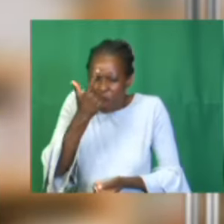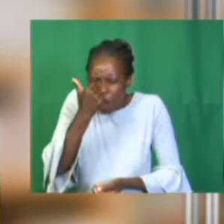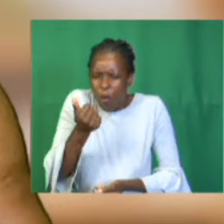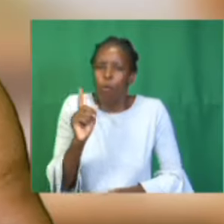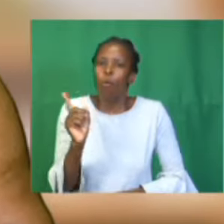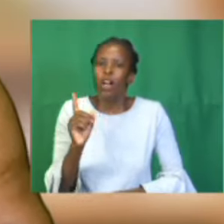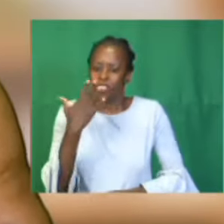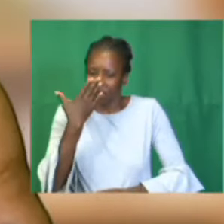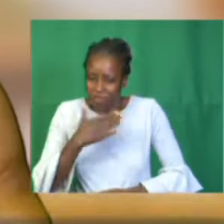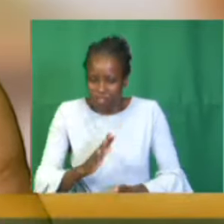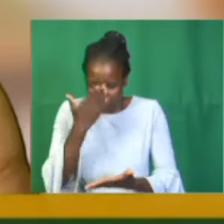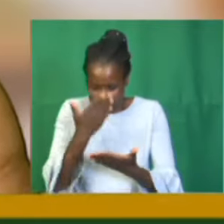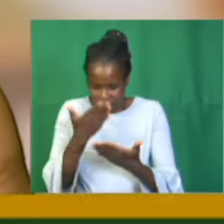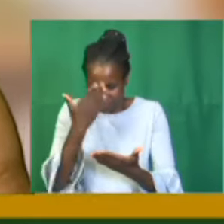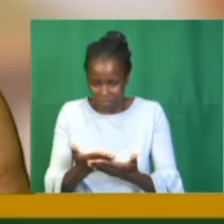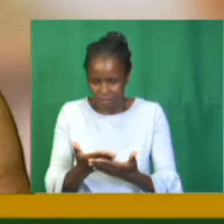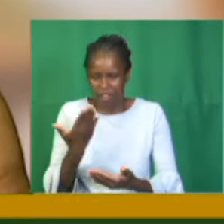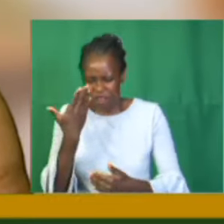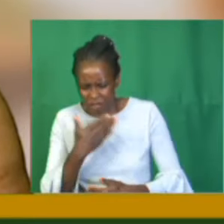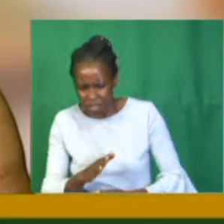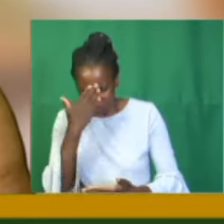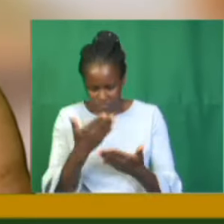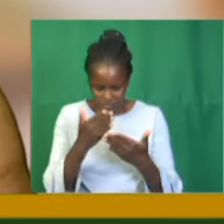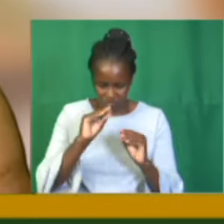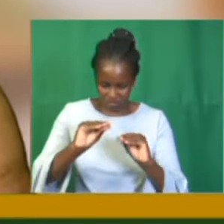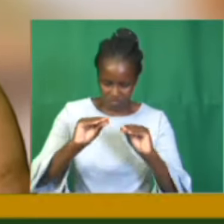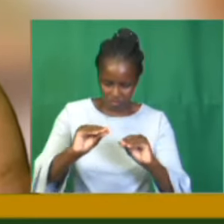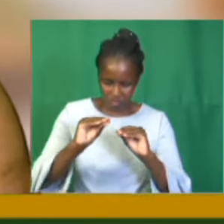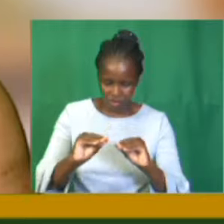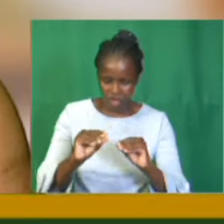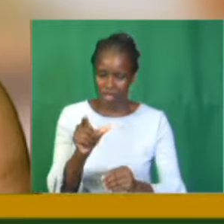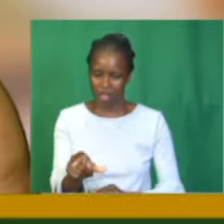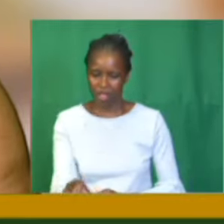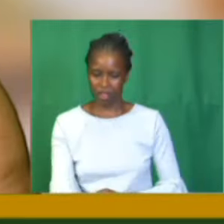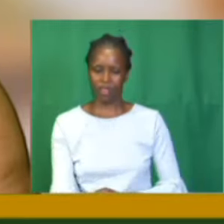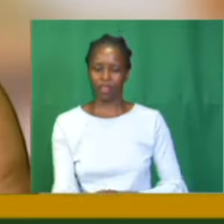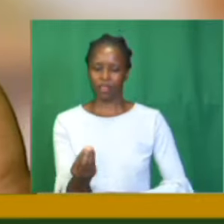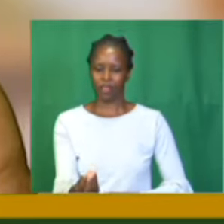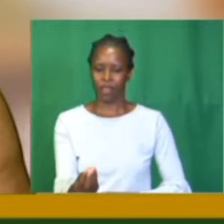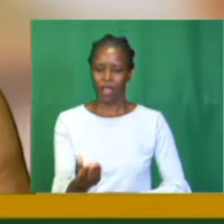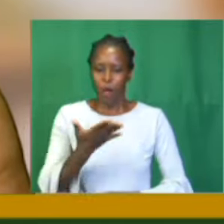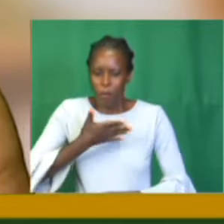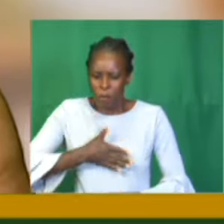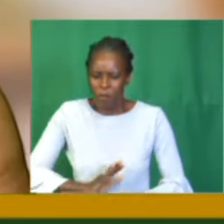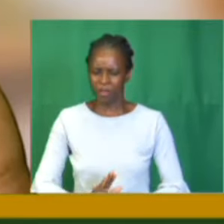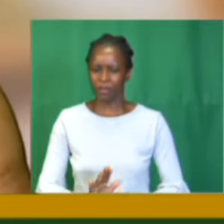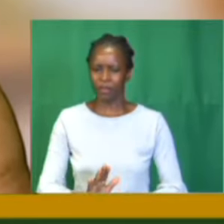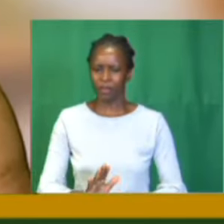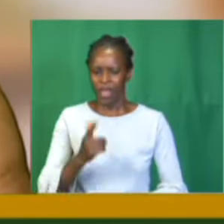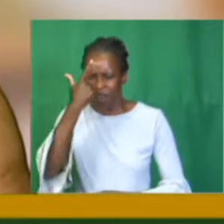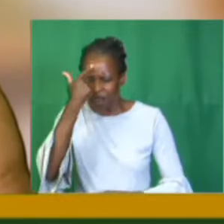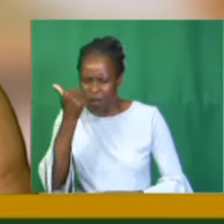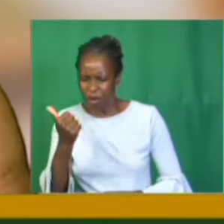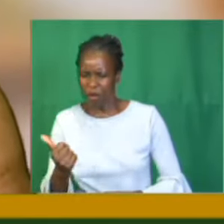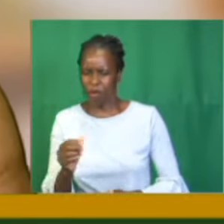the lesson? Well, by the end of the lesson, the learner is actually expected to appreciate that they